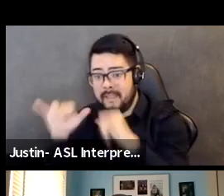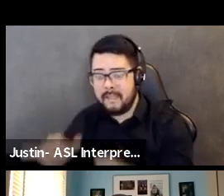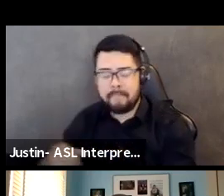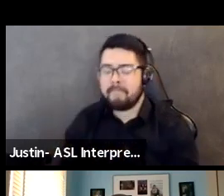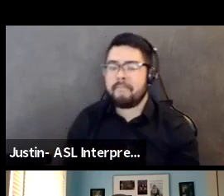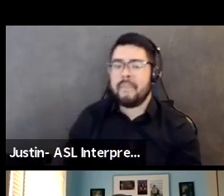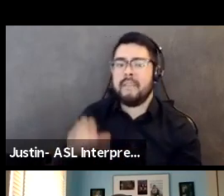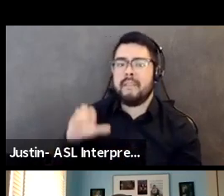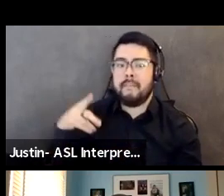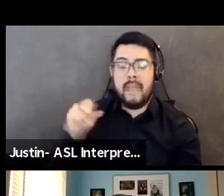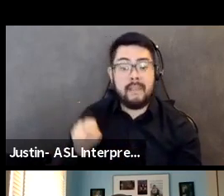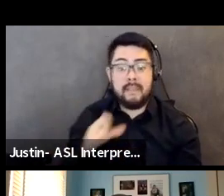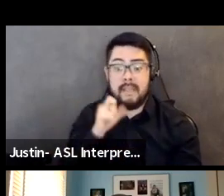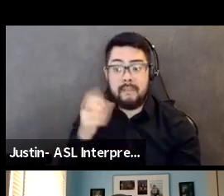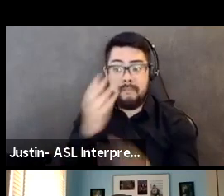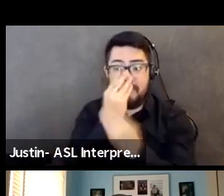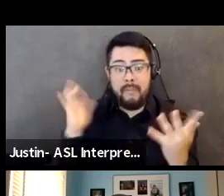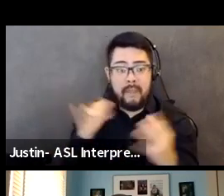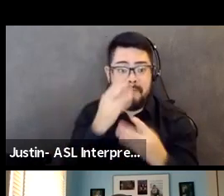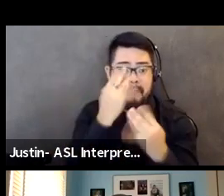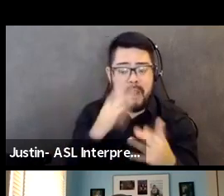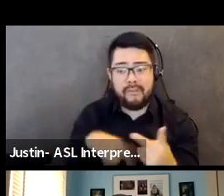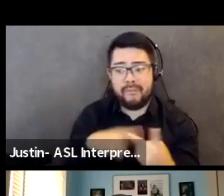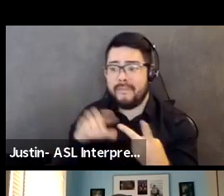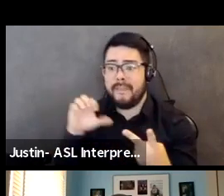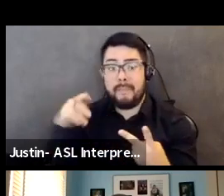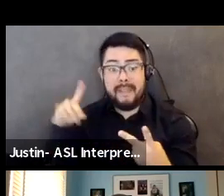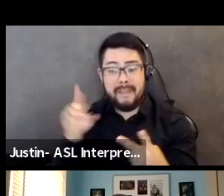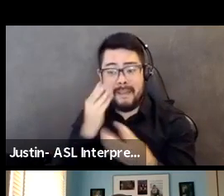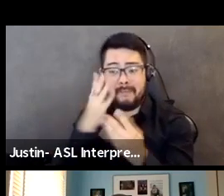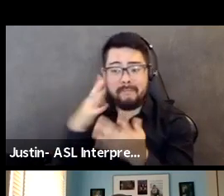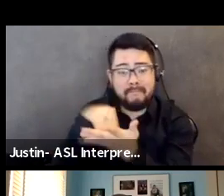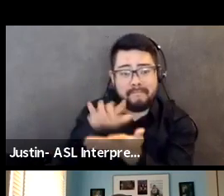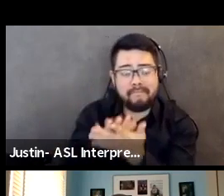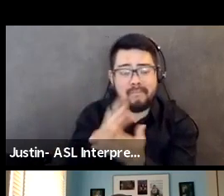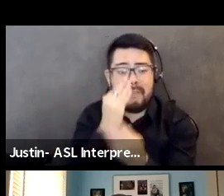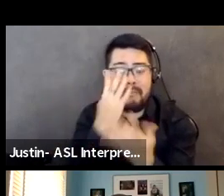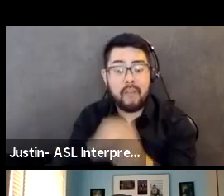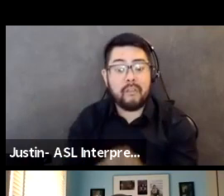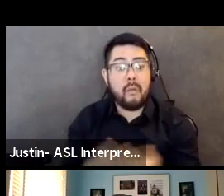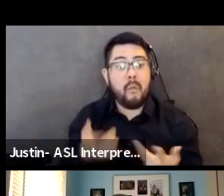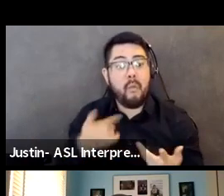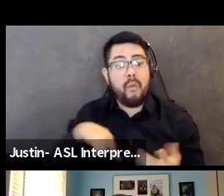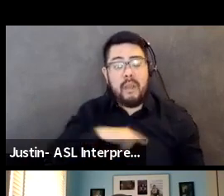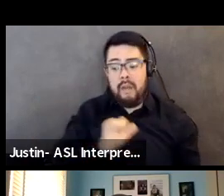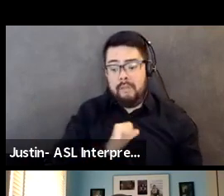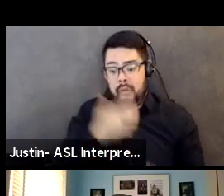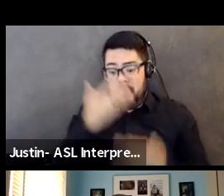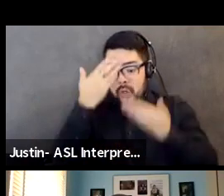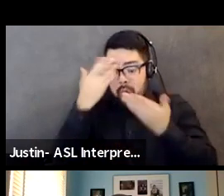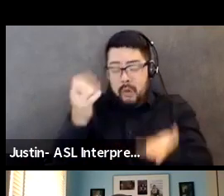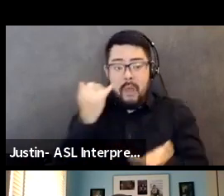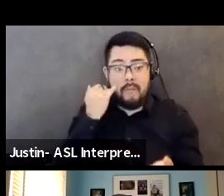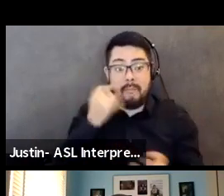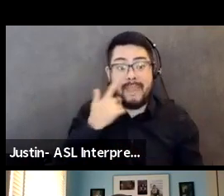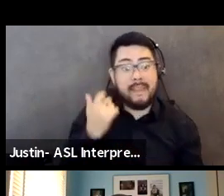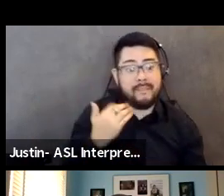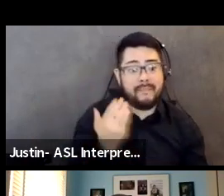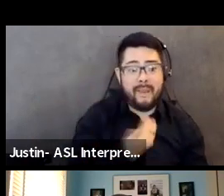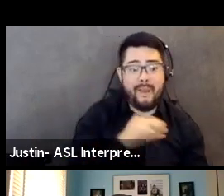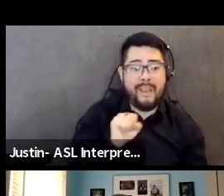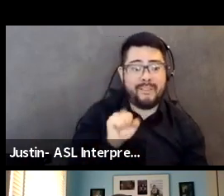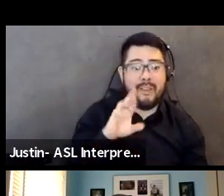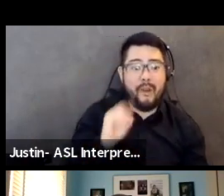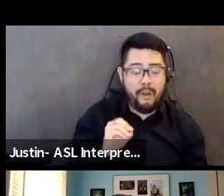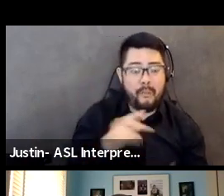information cpd does not track that information so we have no idea if the interaction or the effect we have an sr program in schools